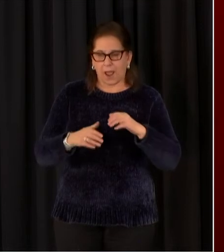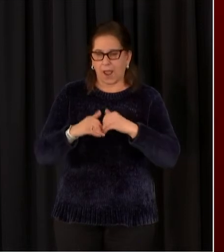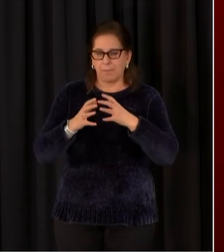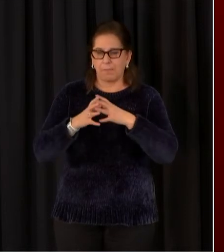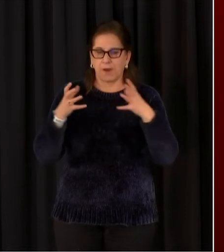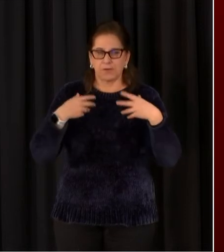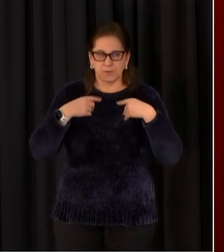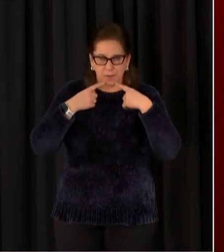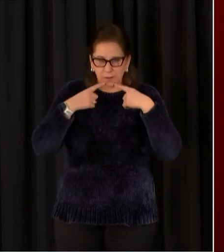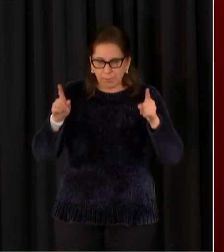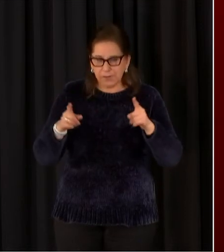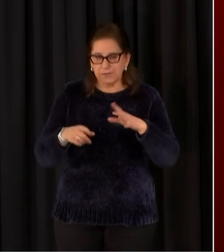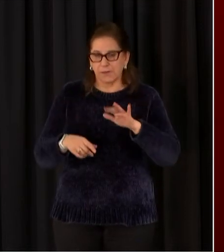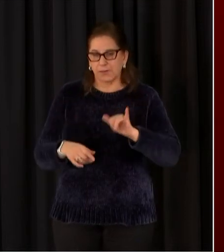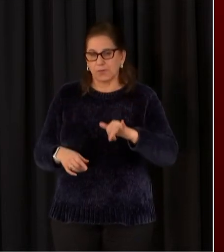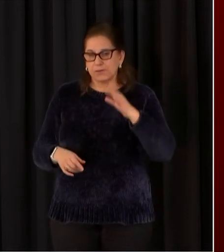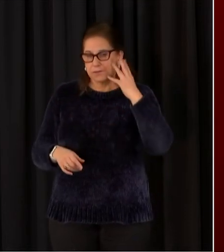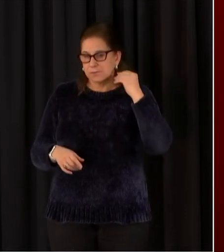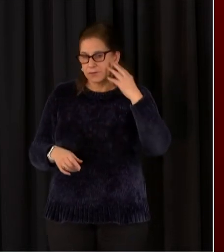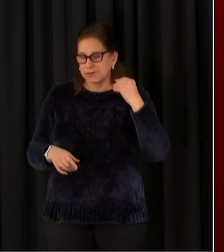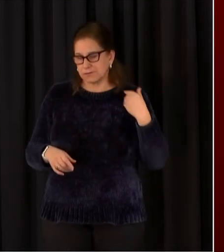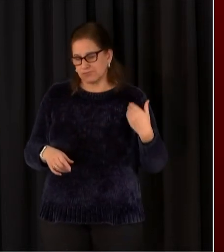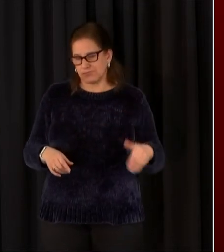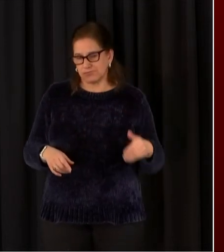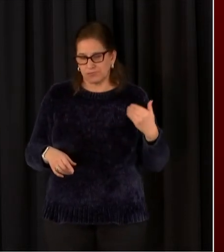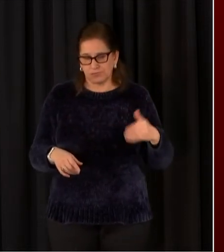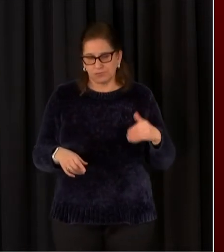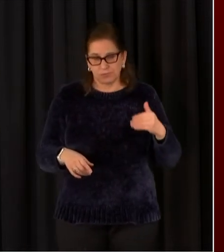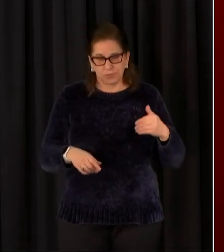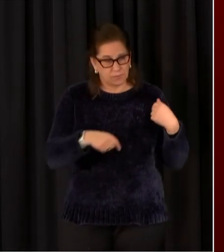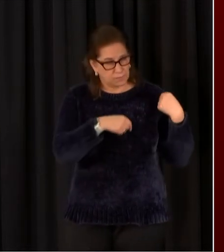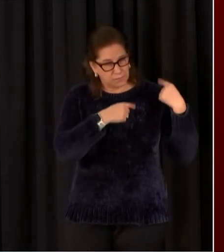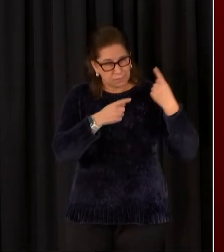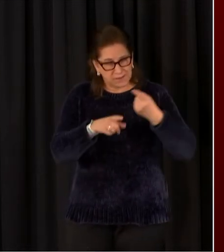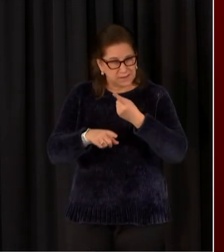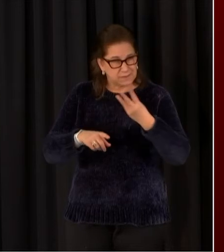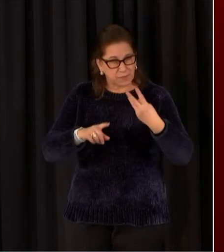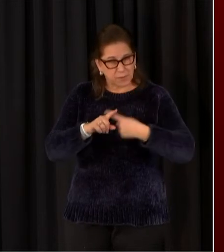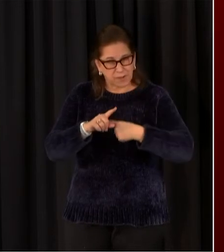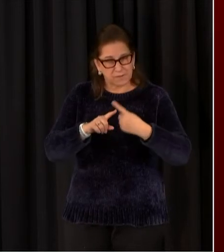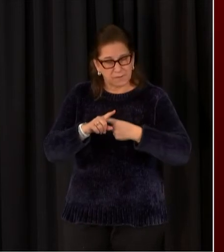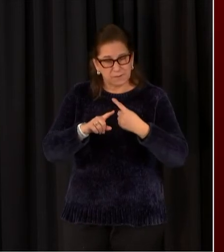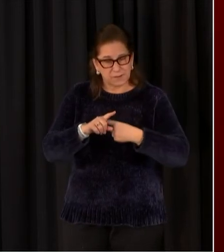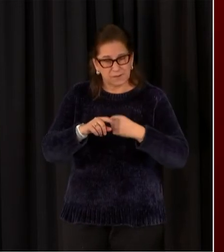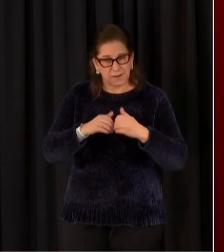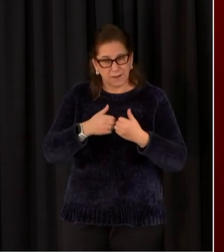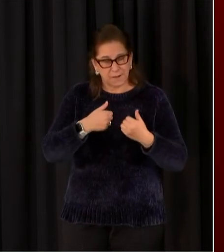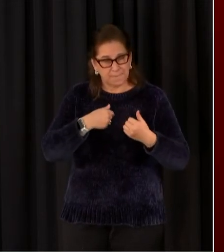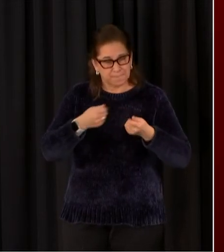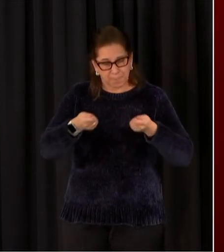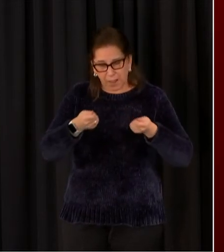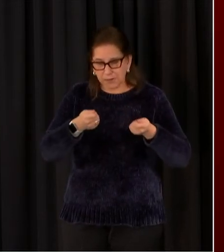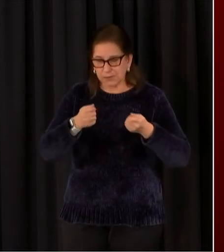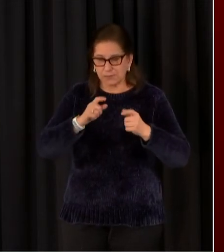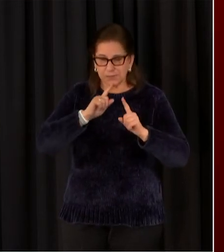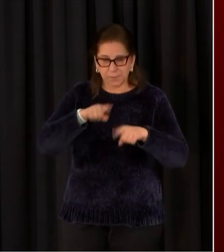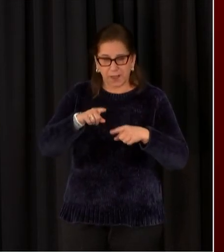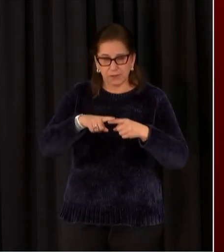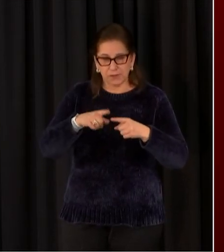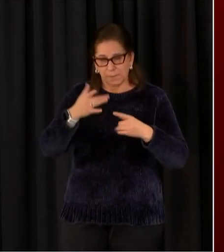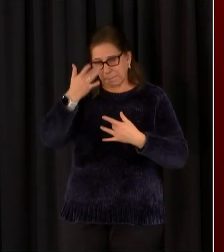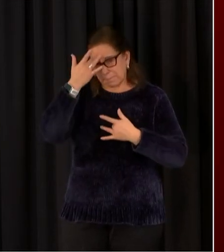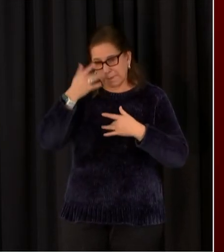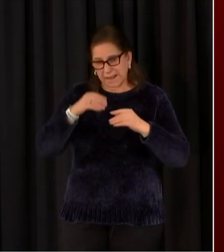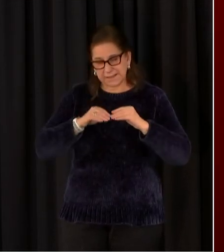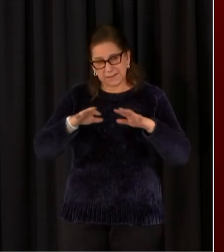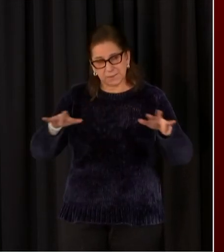professionals have been through in the past several months in terms of responding to this pandemic, this once in